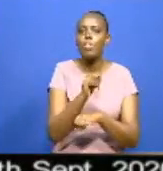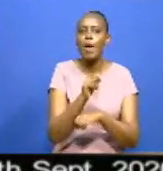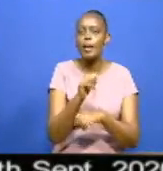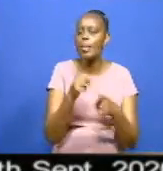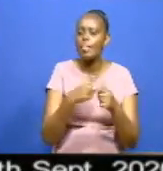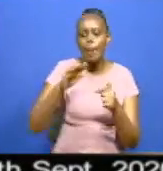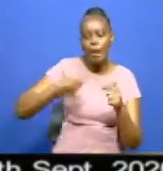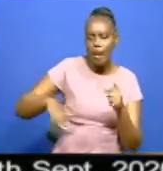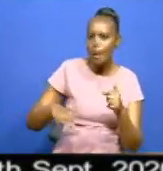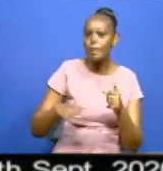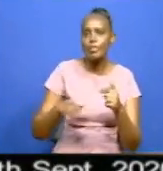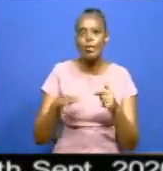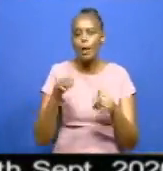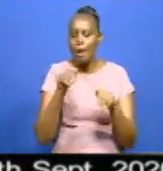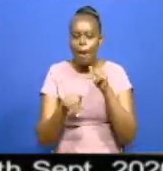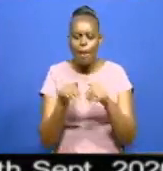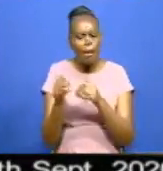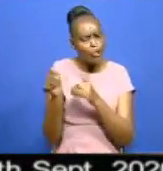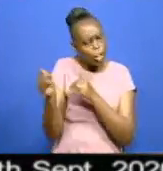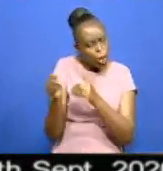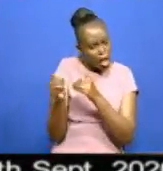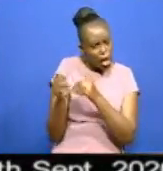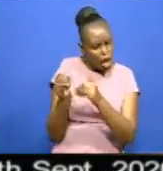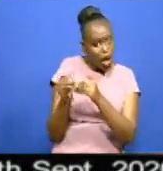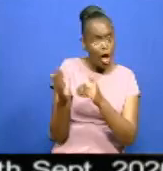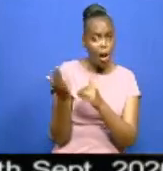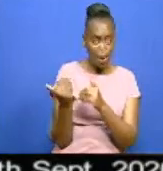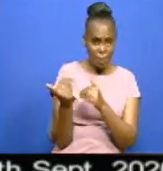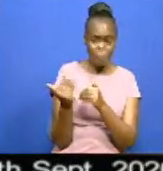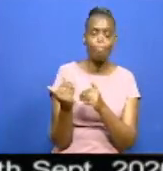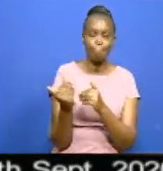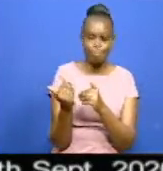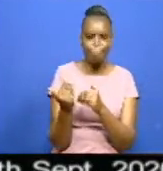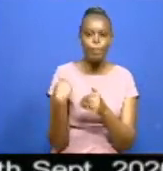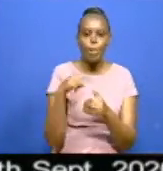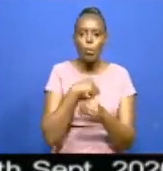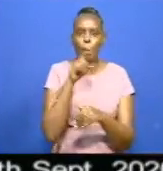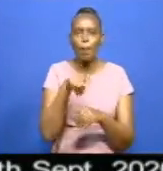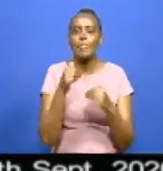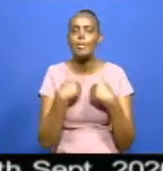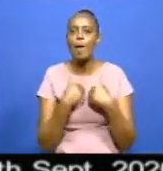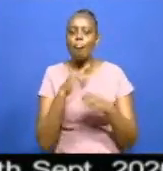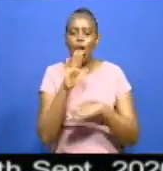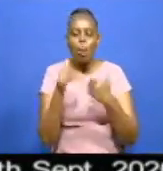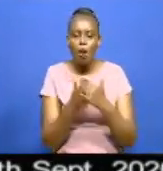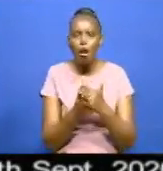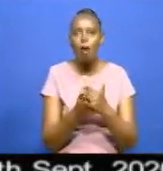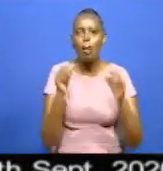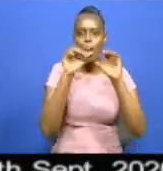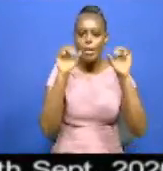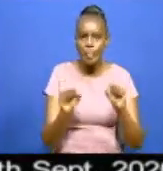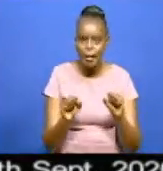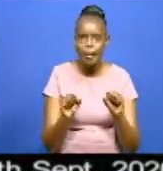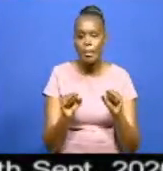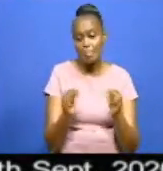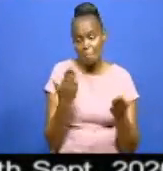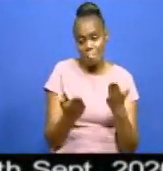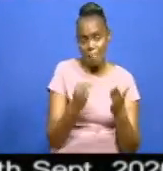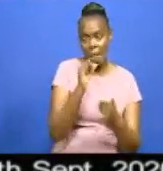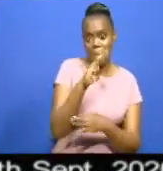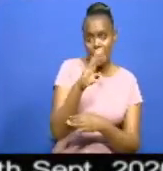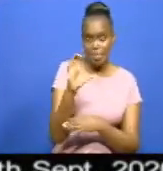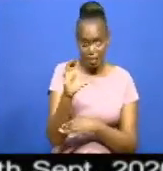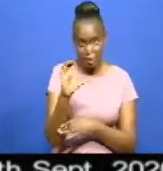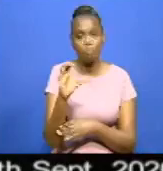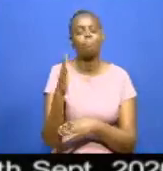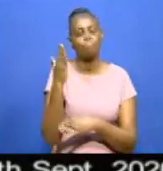late. Elections are around the corner, and we must have all our system, be it IEBC. We